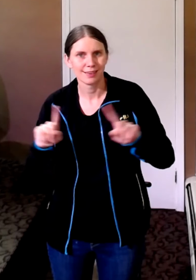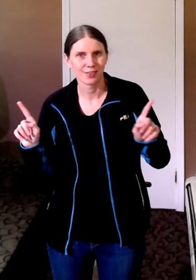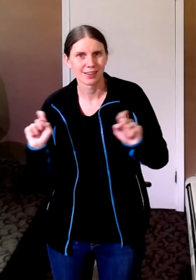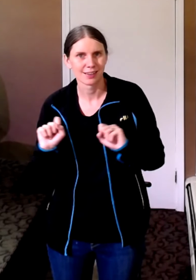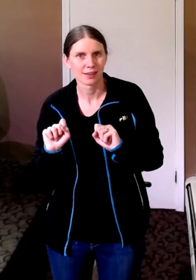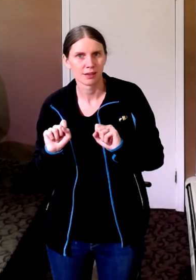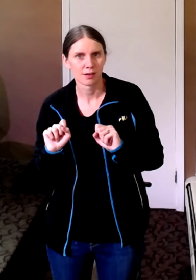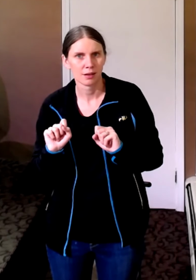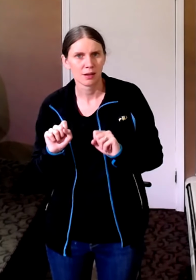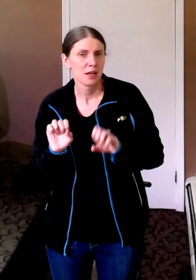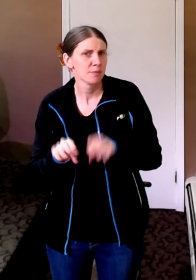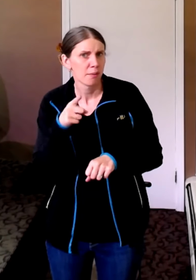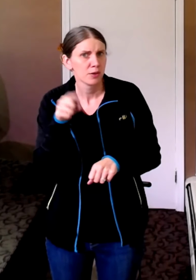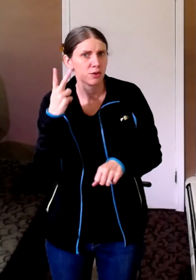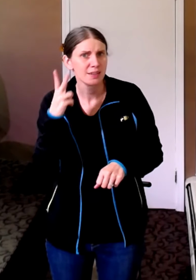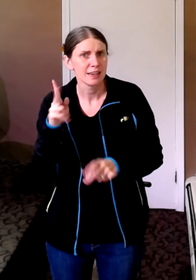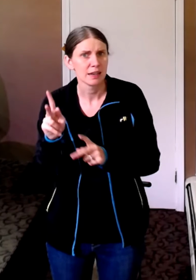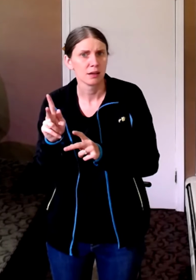Have you ever seen